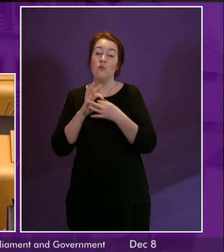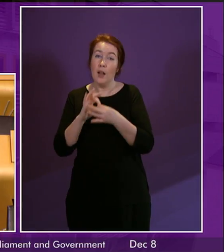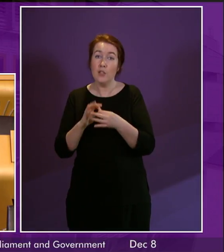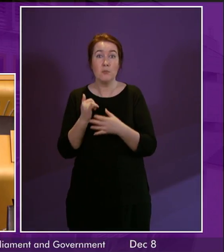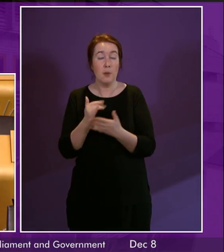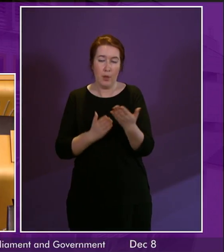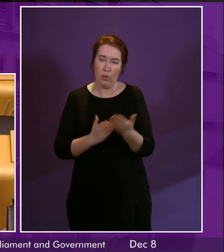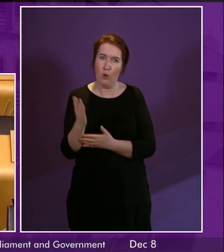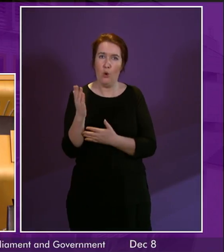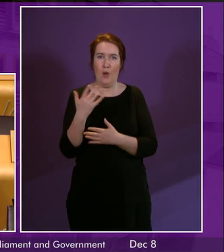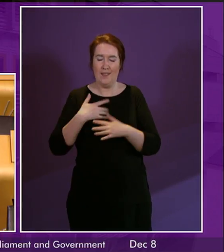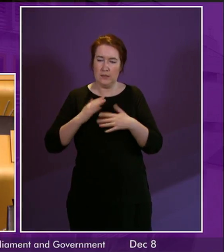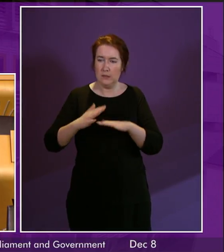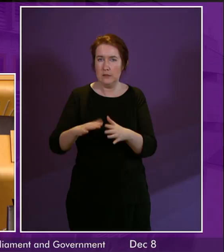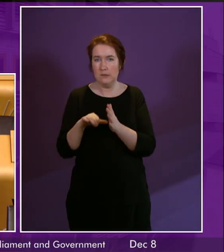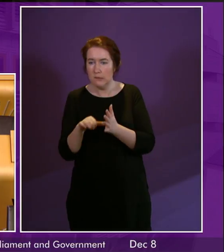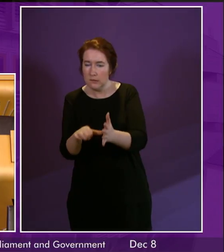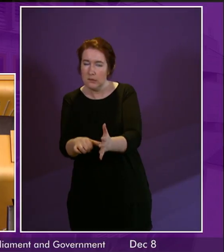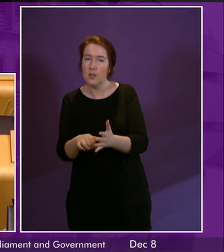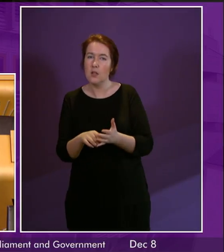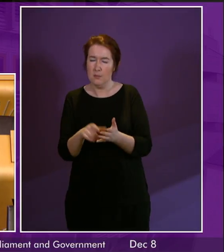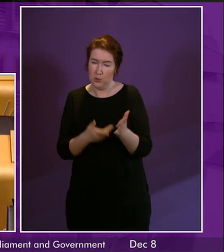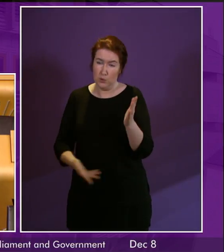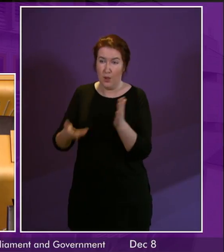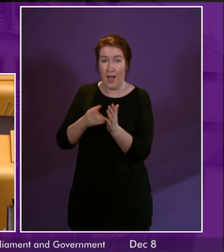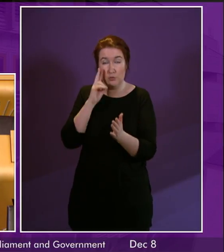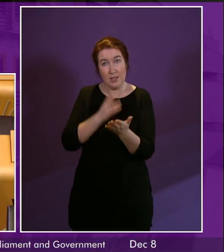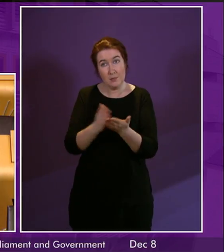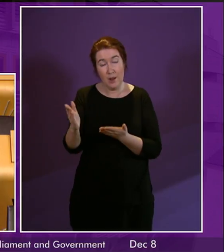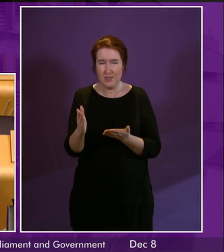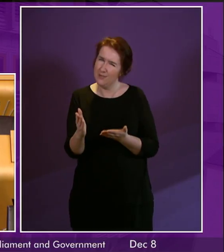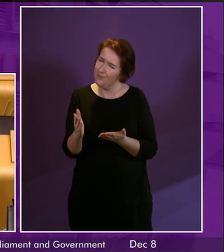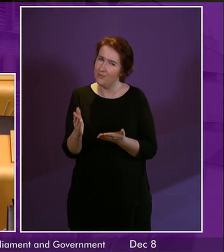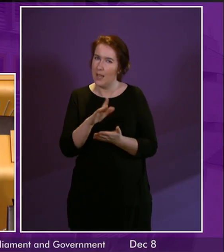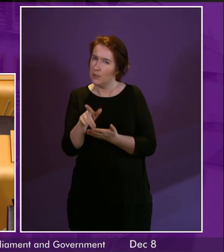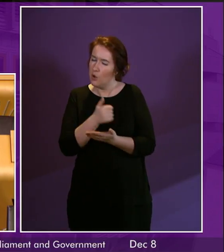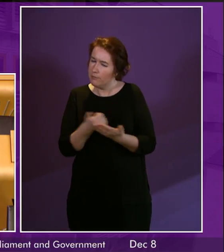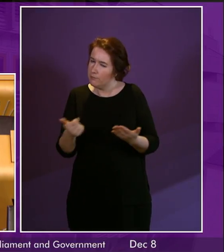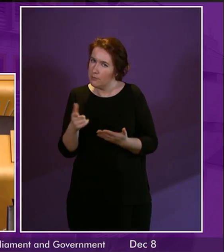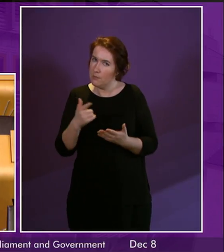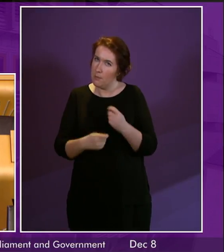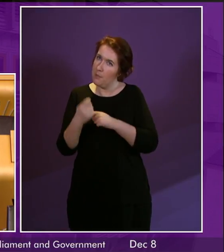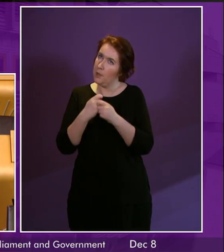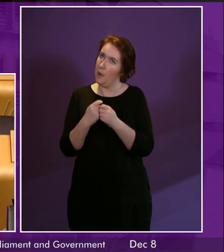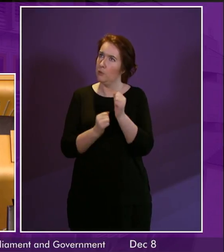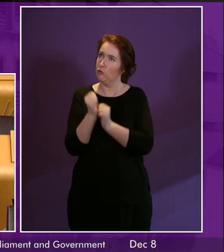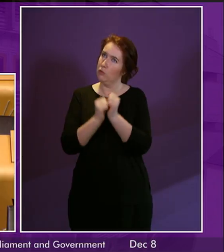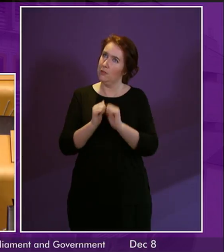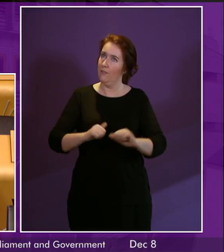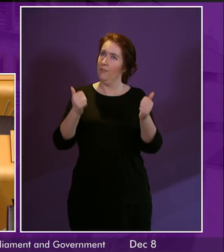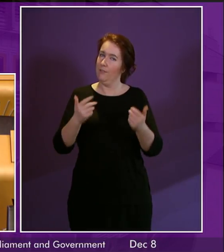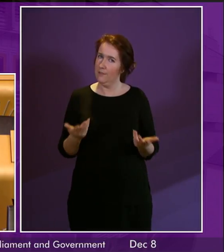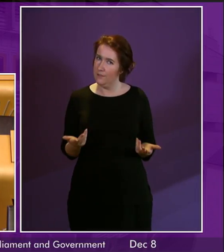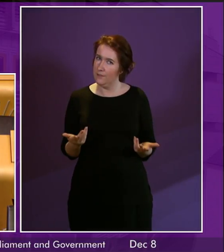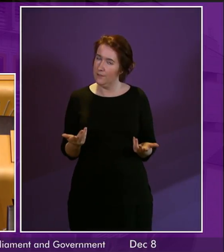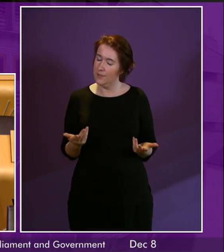go through their rocky patches, merely adding more transparency isn't necessarily going to make matters more constructive.